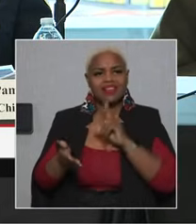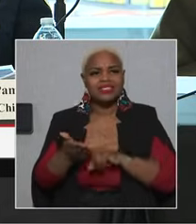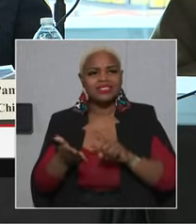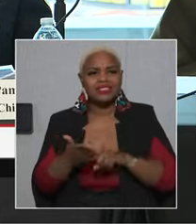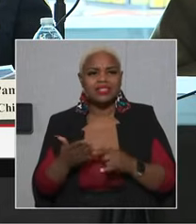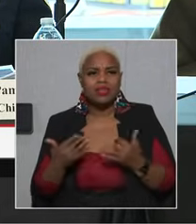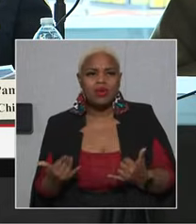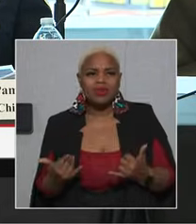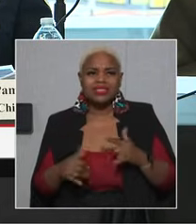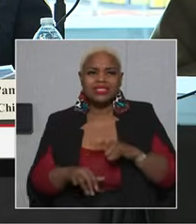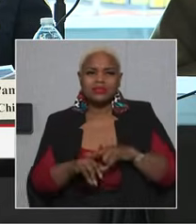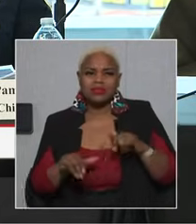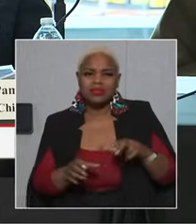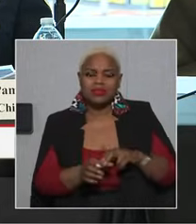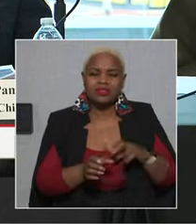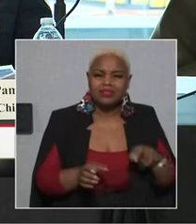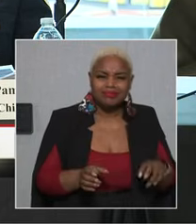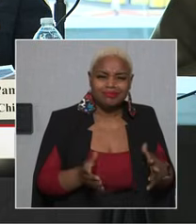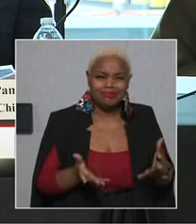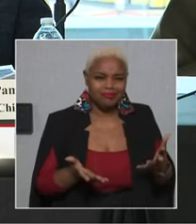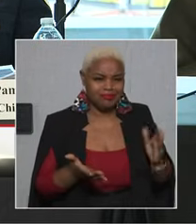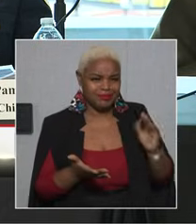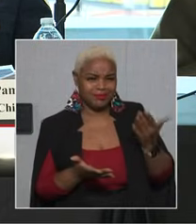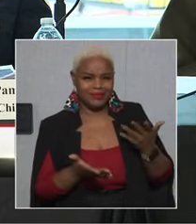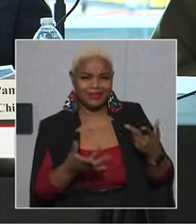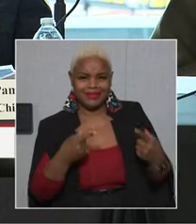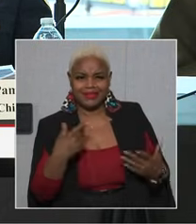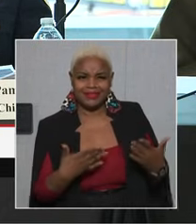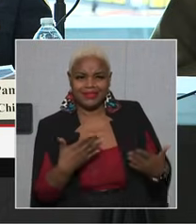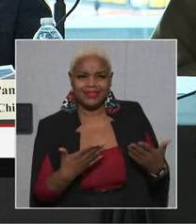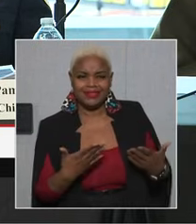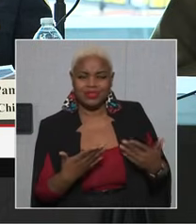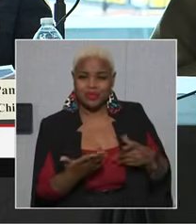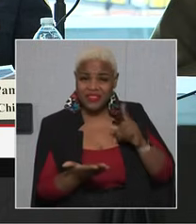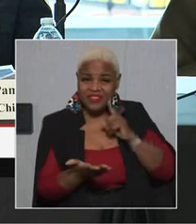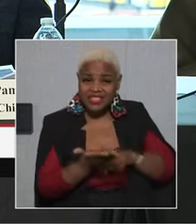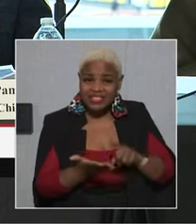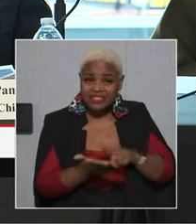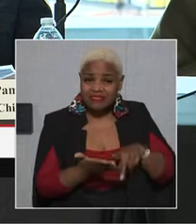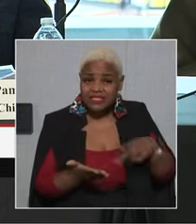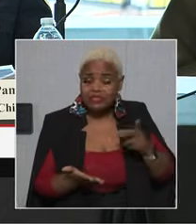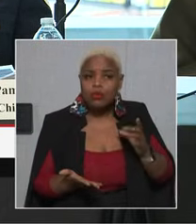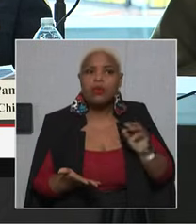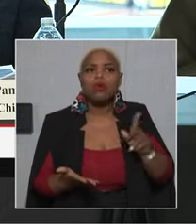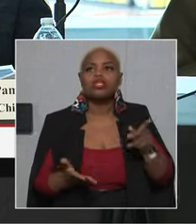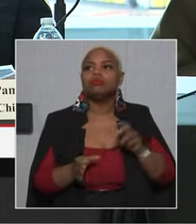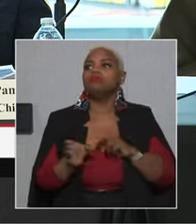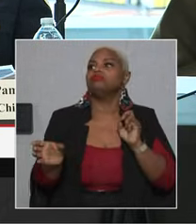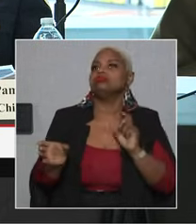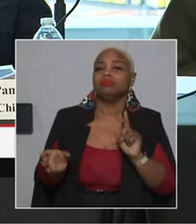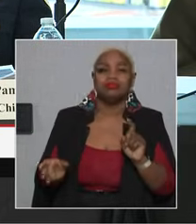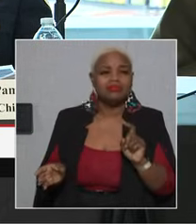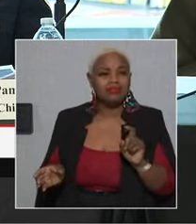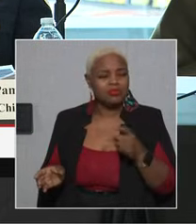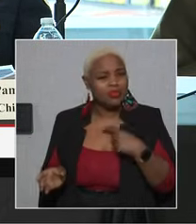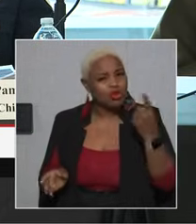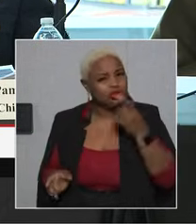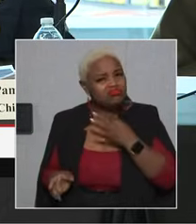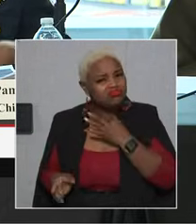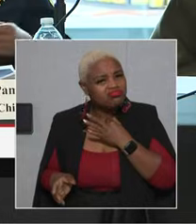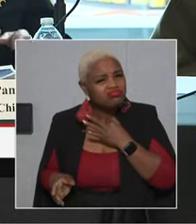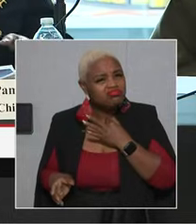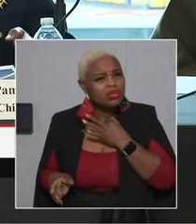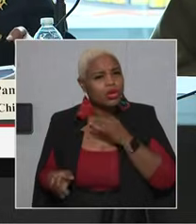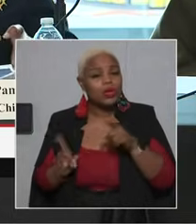and mismanagement with MPD. Can I ask you, once you leave, will you still be available to